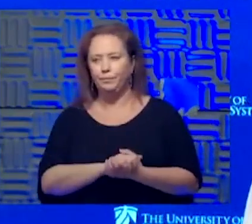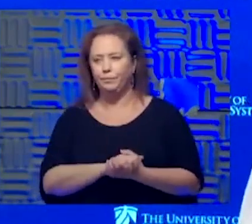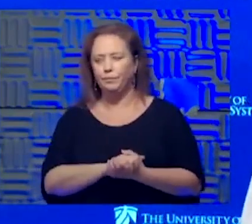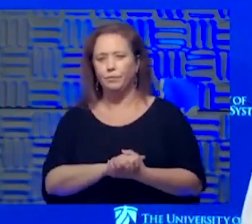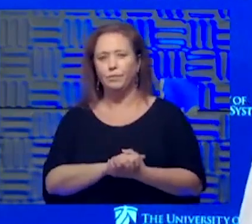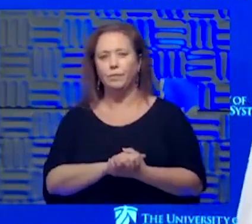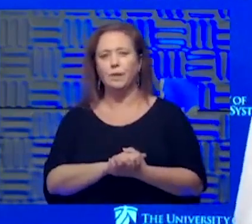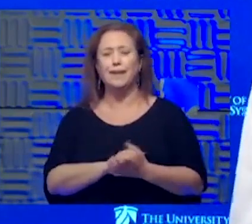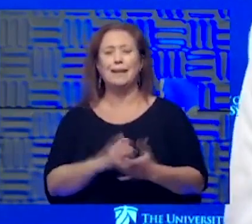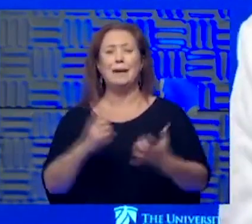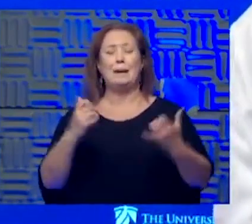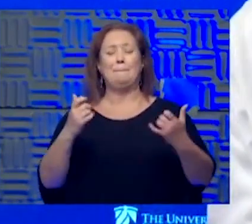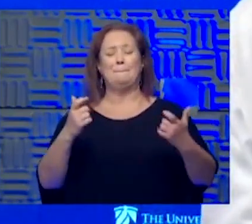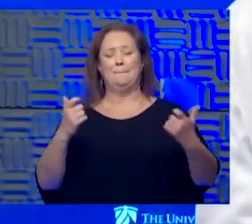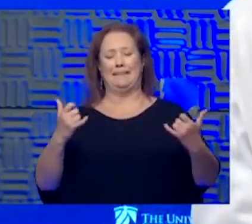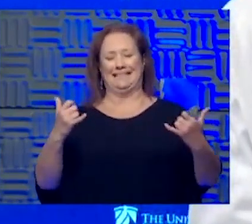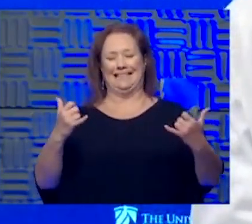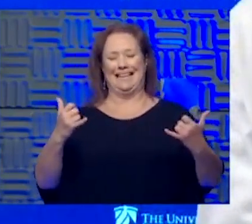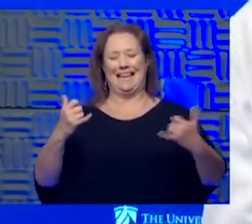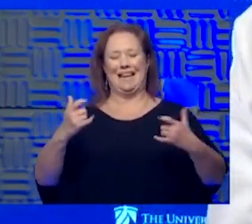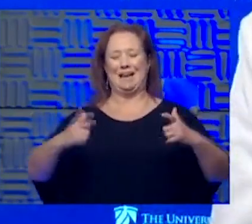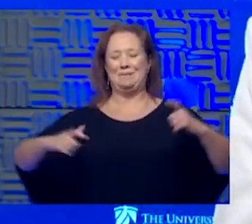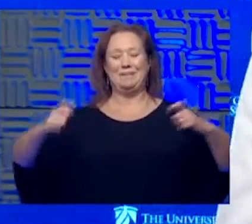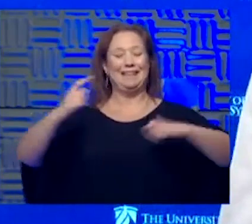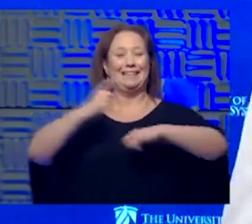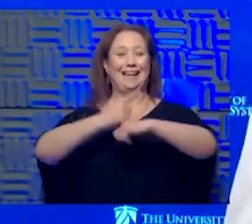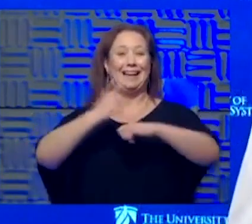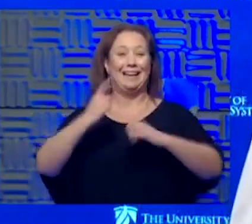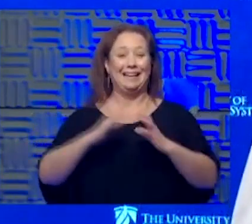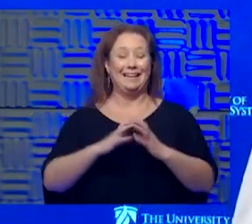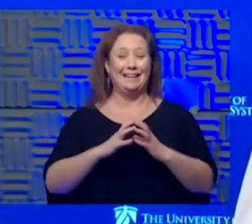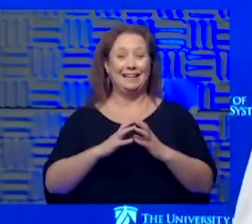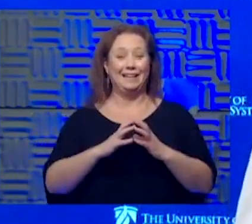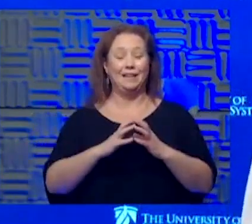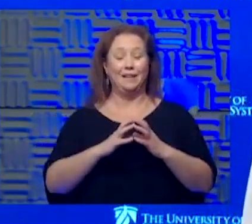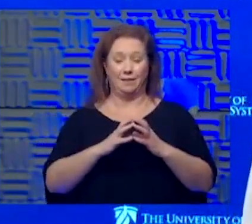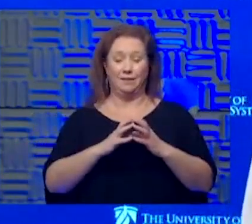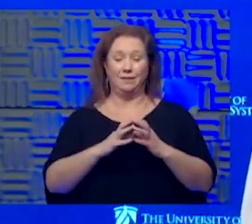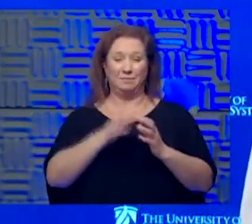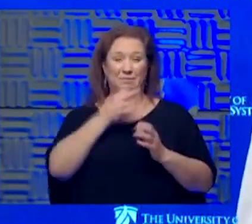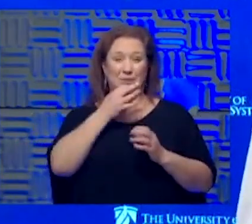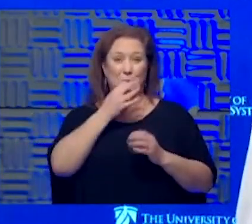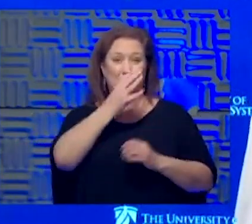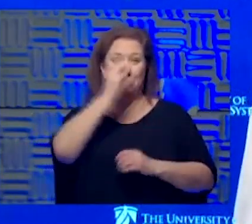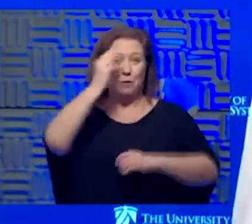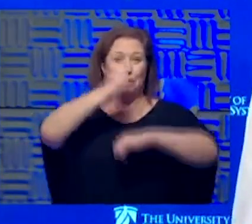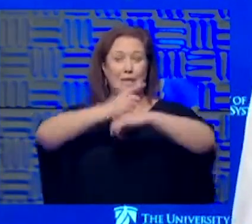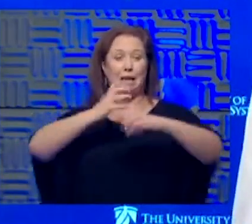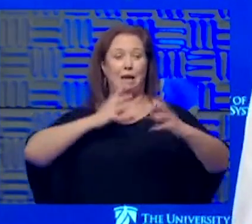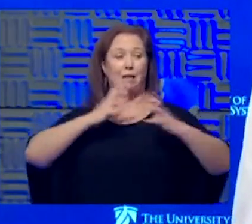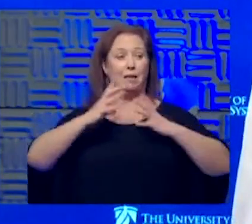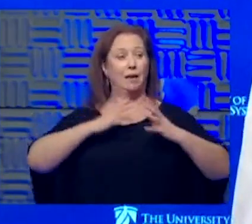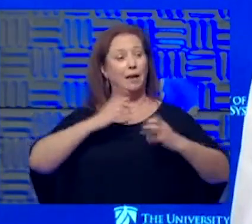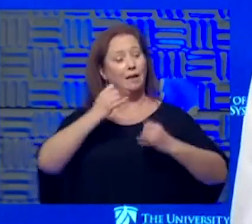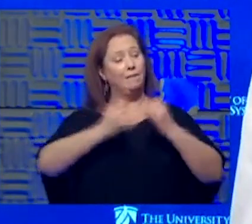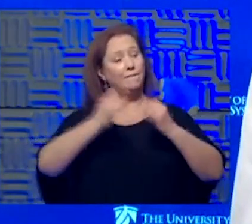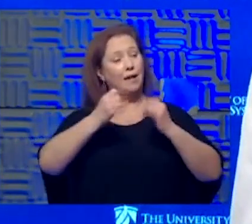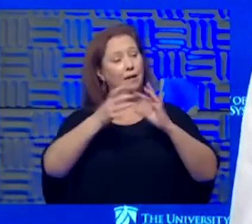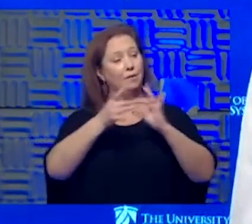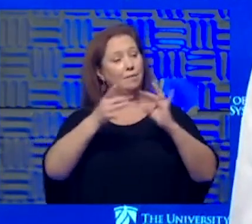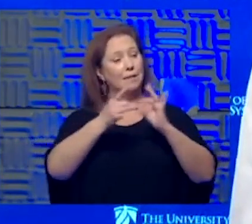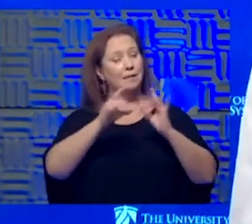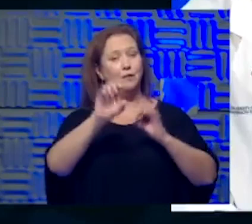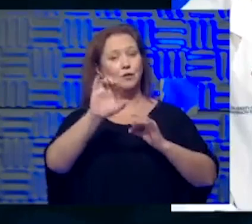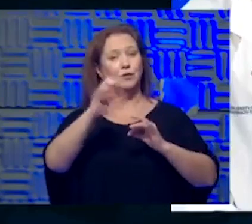Well, this is a big day. This is a big day because we're heading right into the Memorial Day weekend. Chelsea, final thoughts this morning.